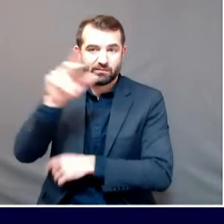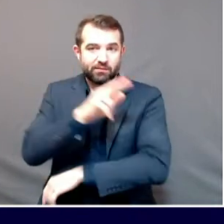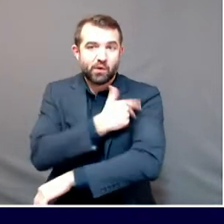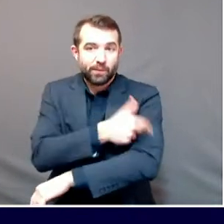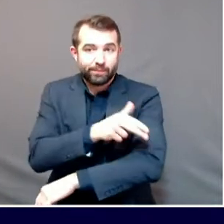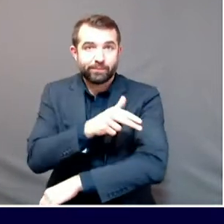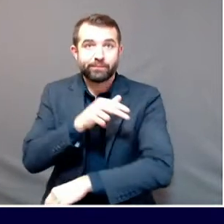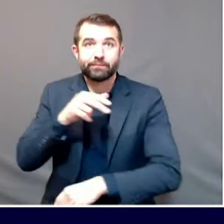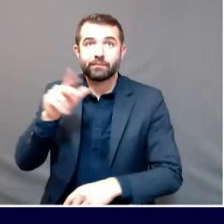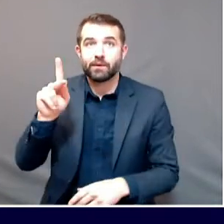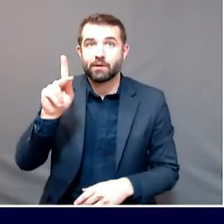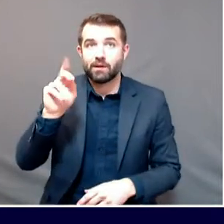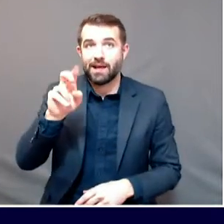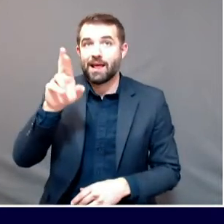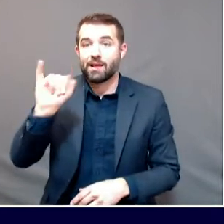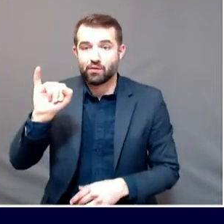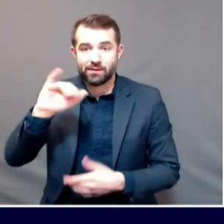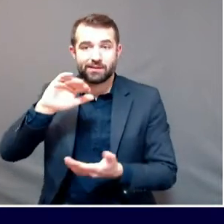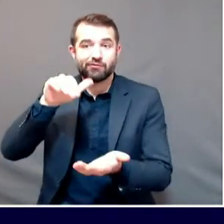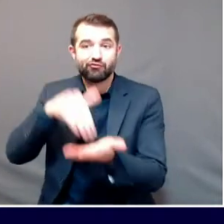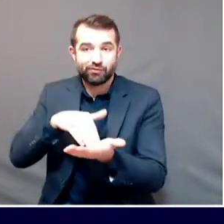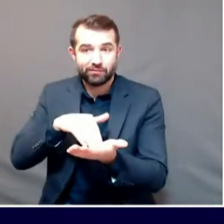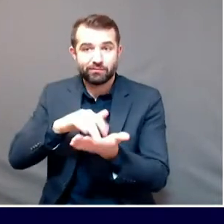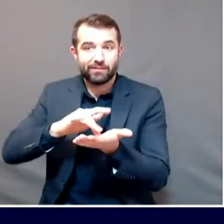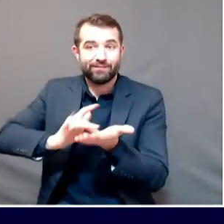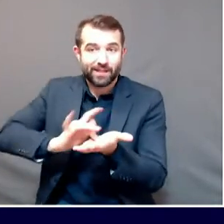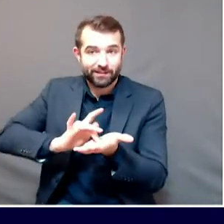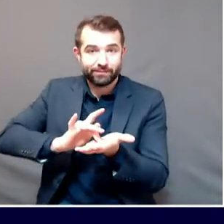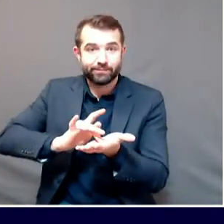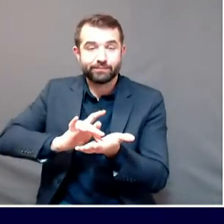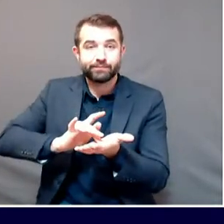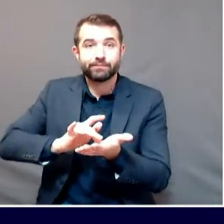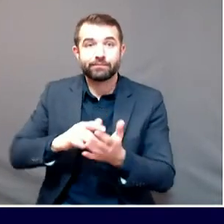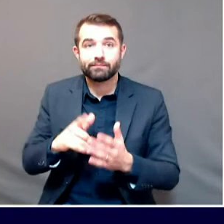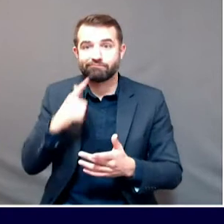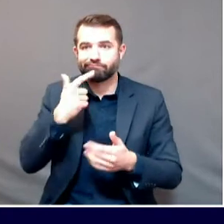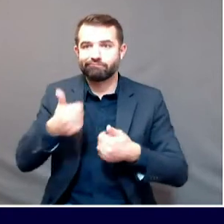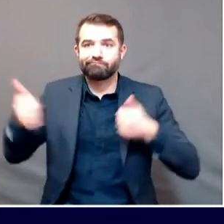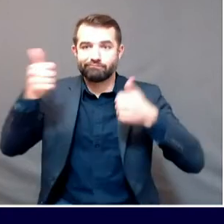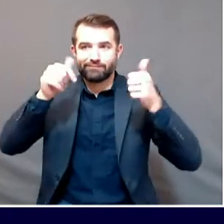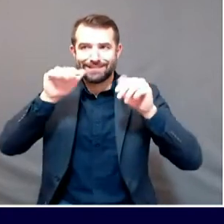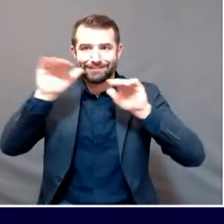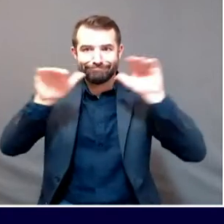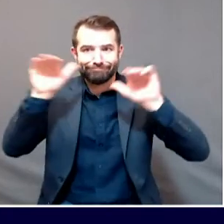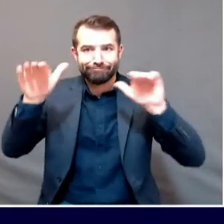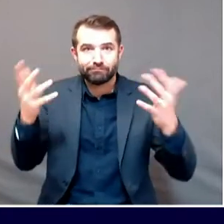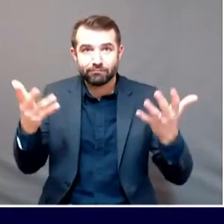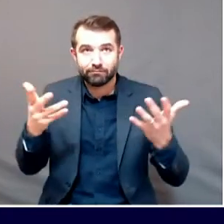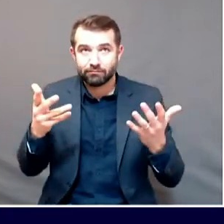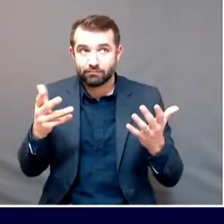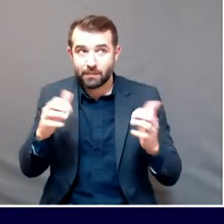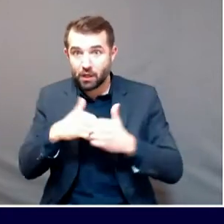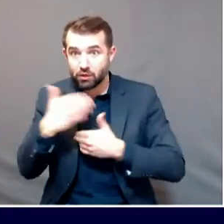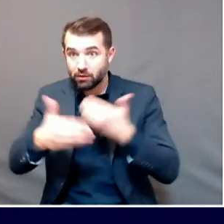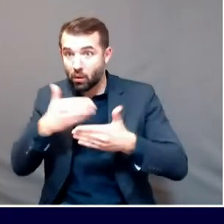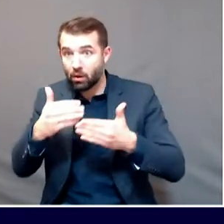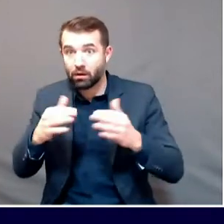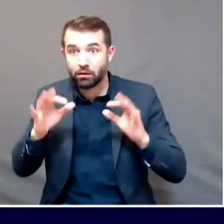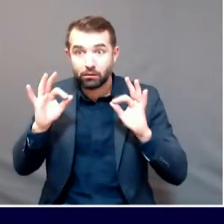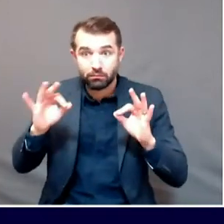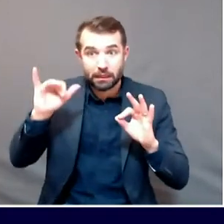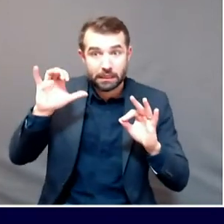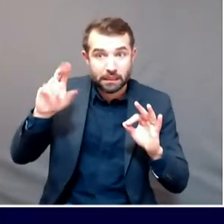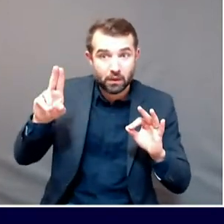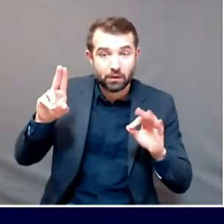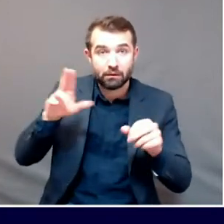and whether they are stretched thin, and where they are at. That is a concern. Now, what has happened more recently with respect